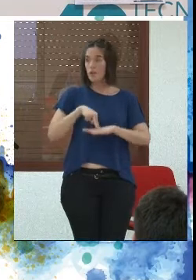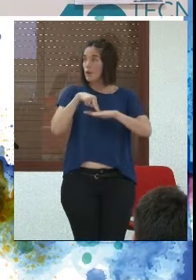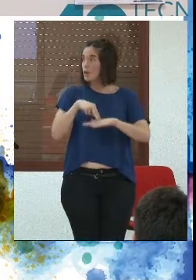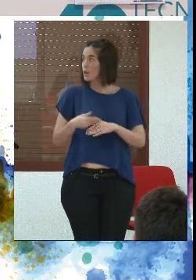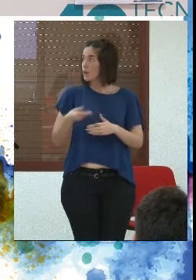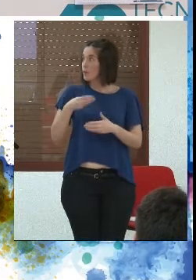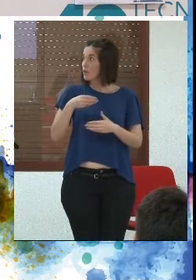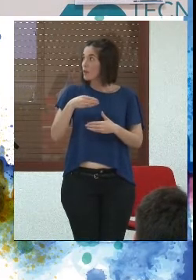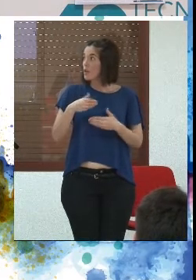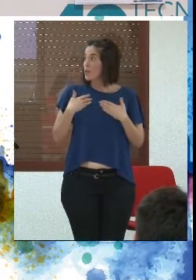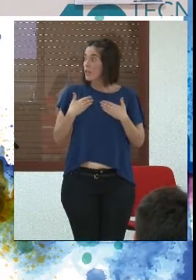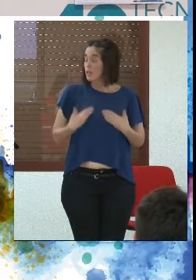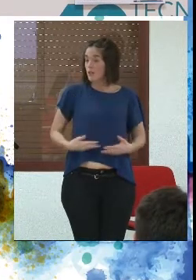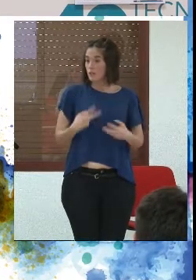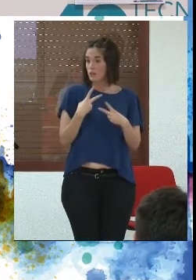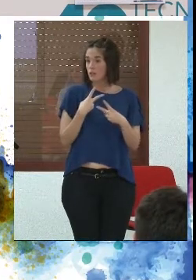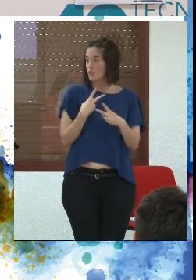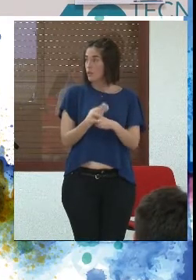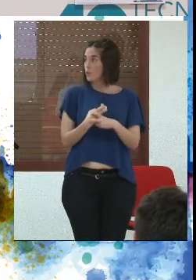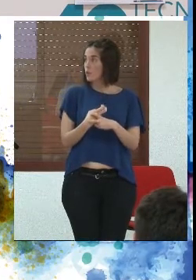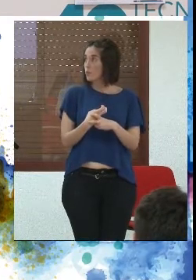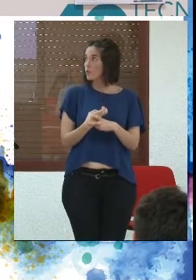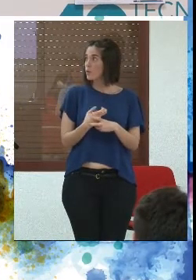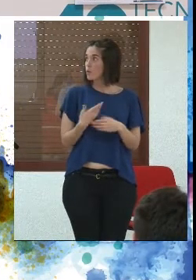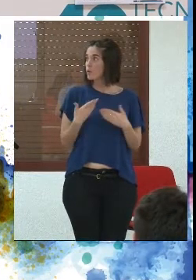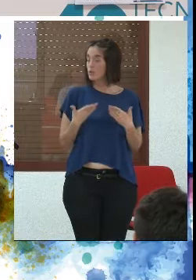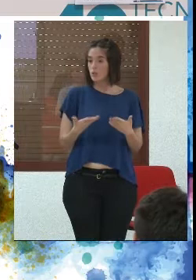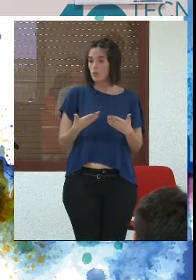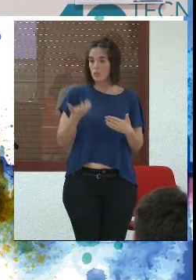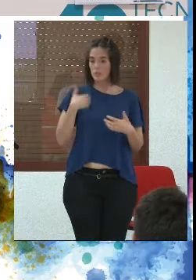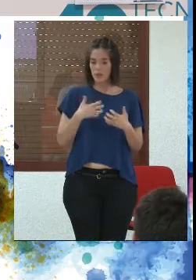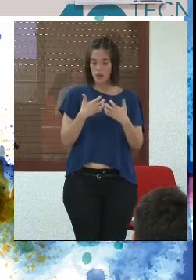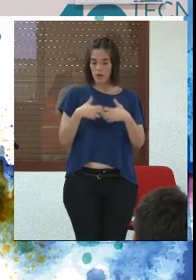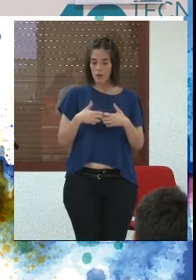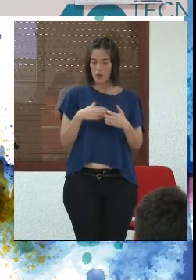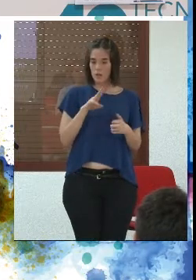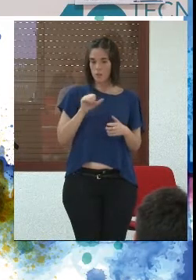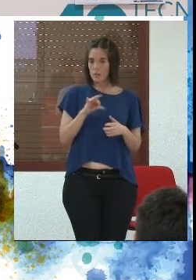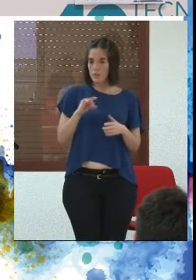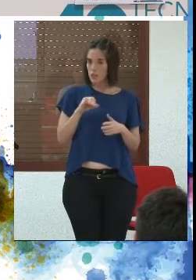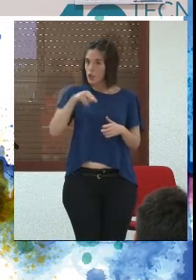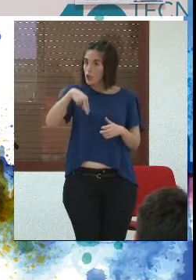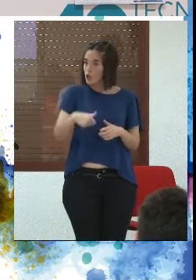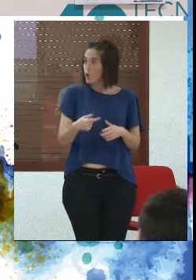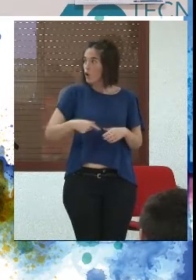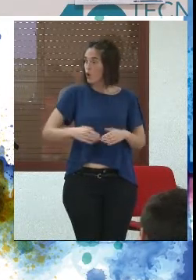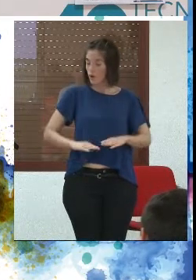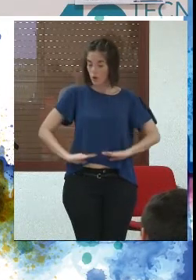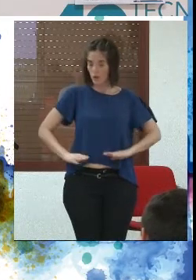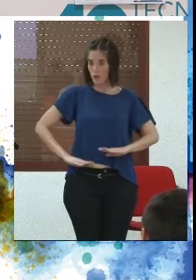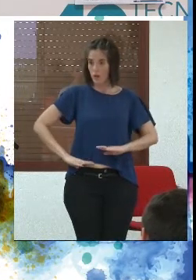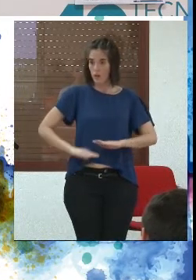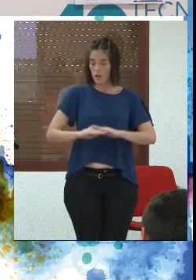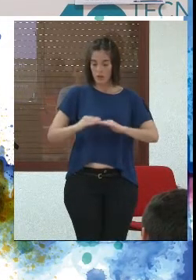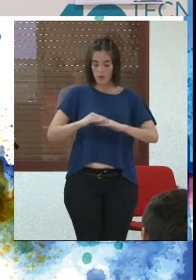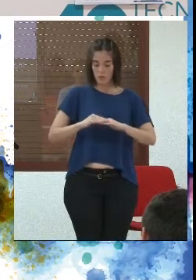adapt the machine to different users, to the height of different users, and with the cylinders that we have in there, we